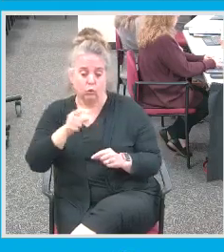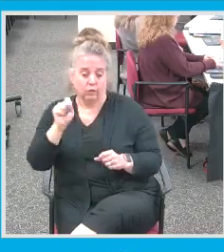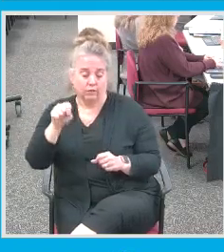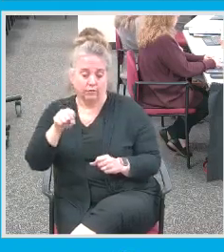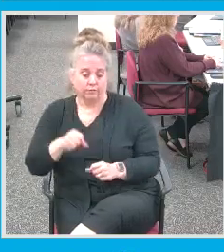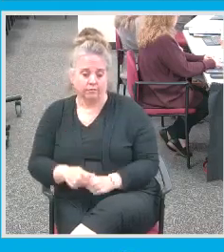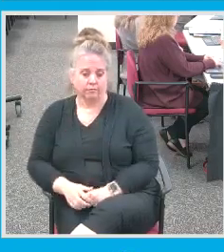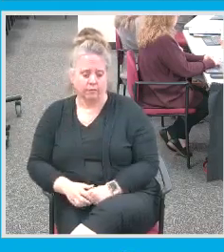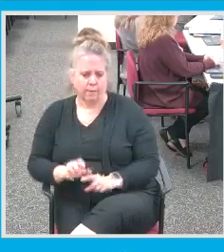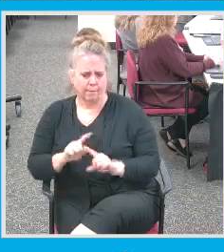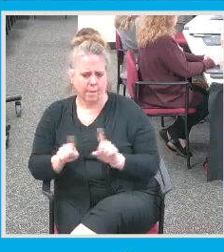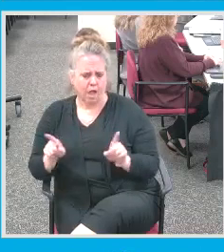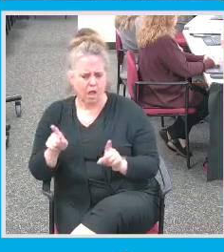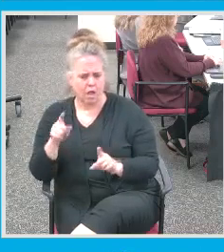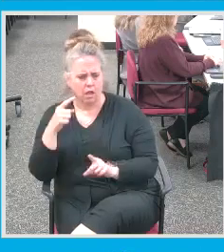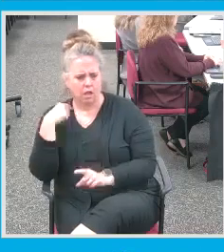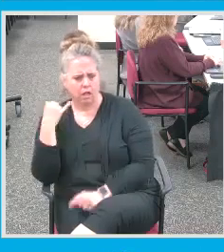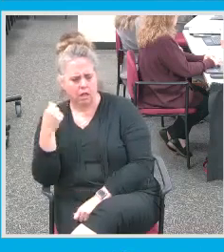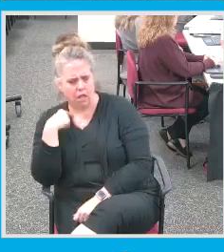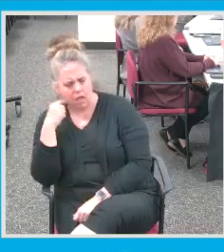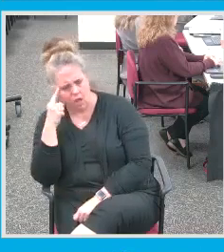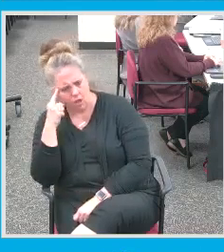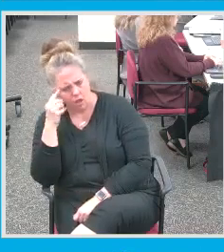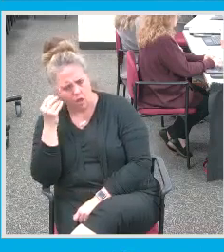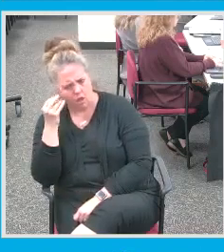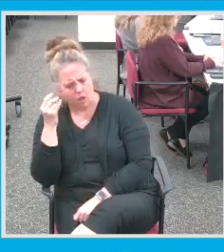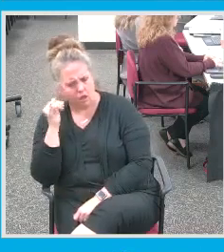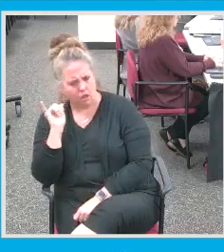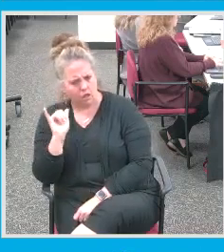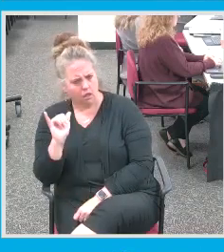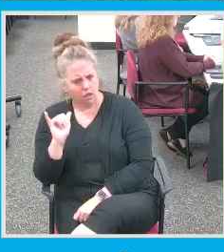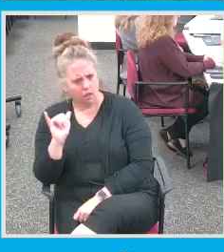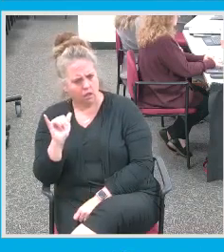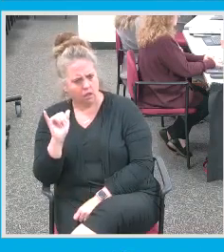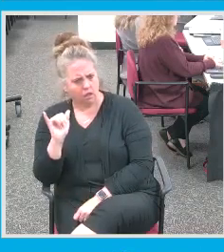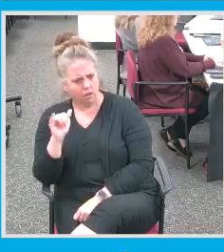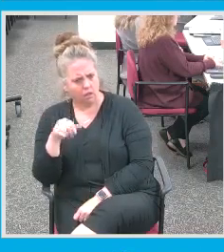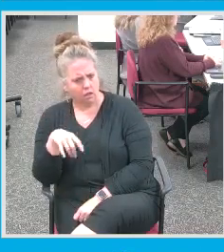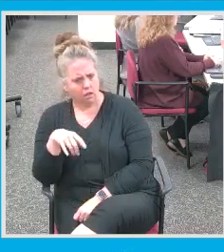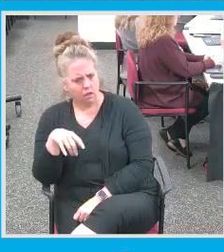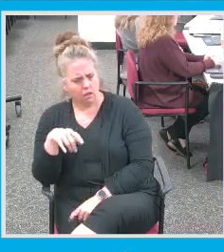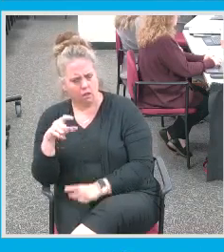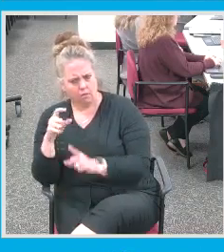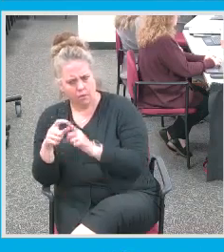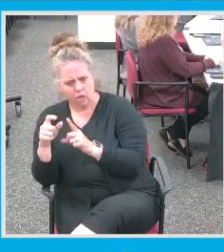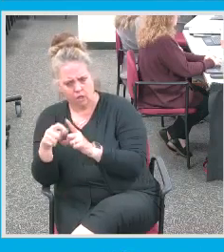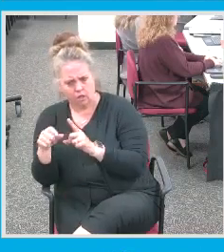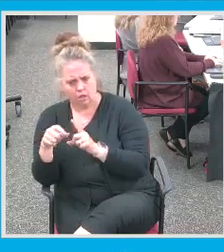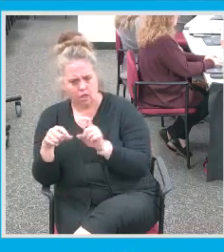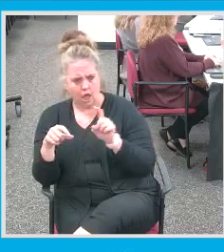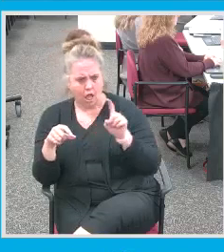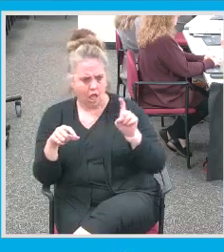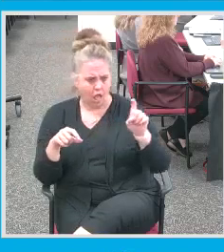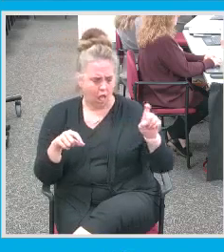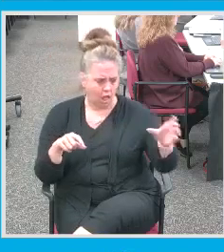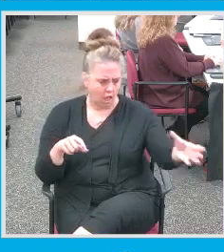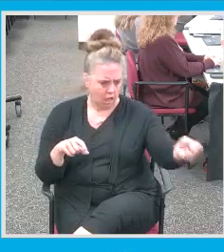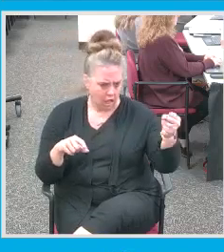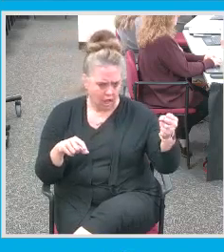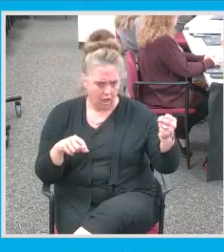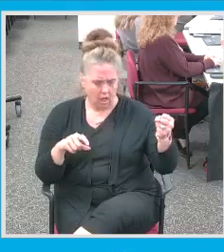to go one place and get your the bullets or the magazine, go another place and get your